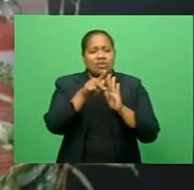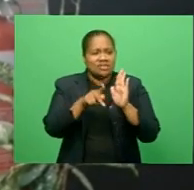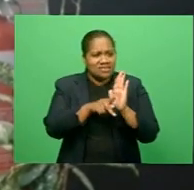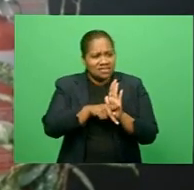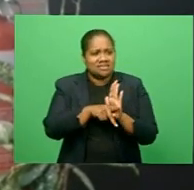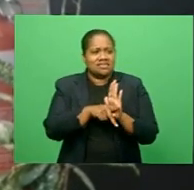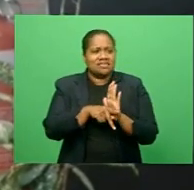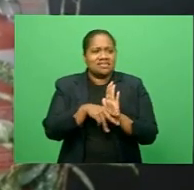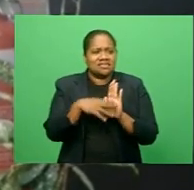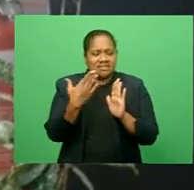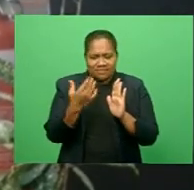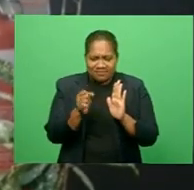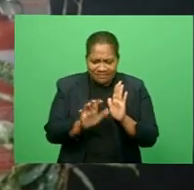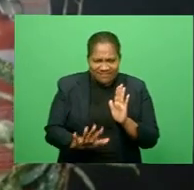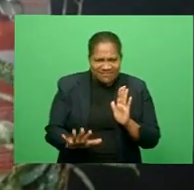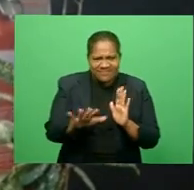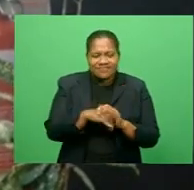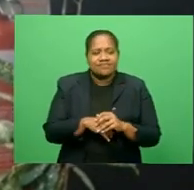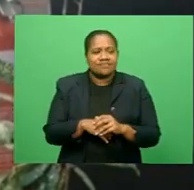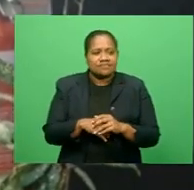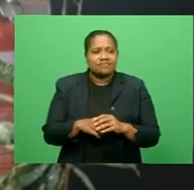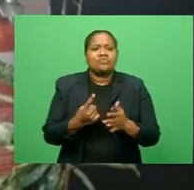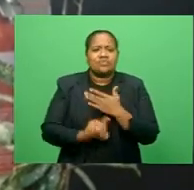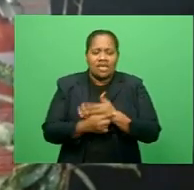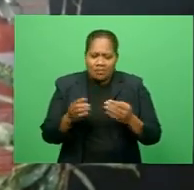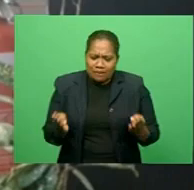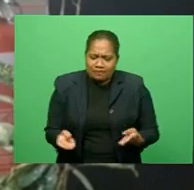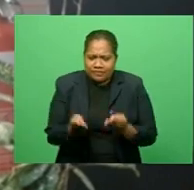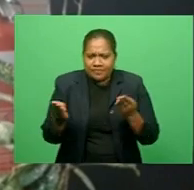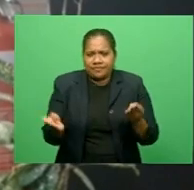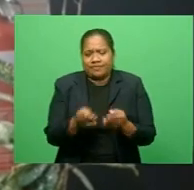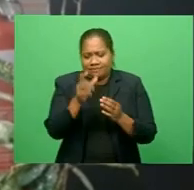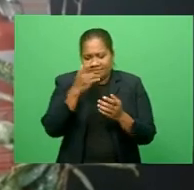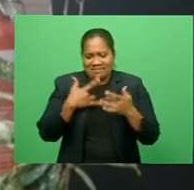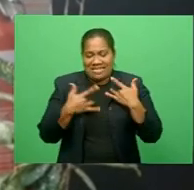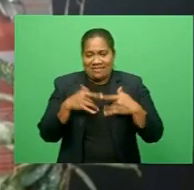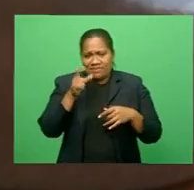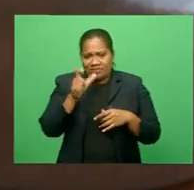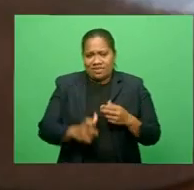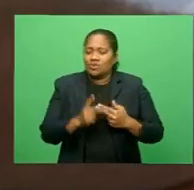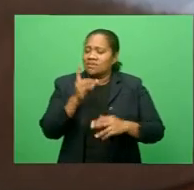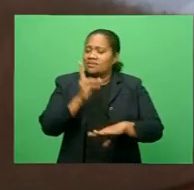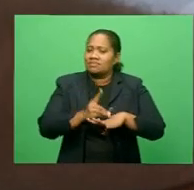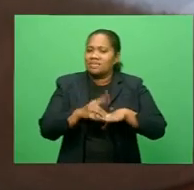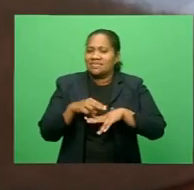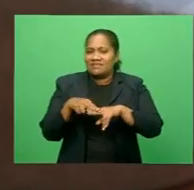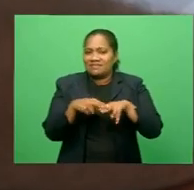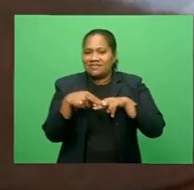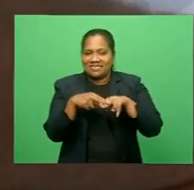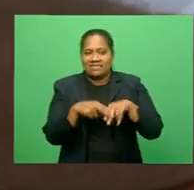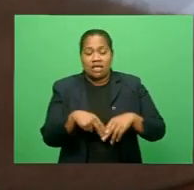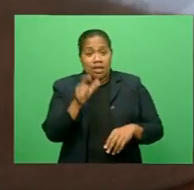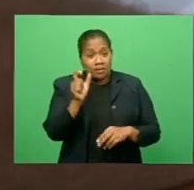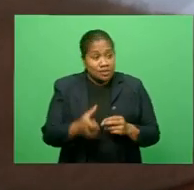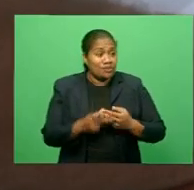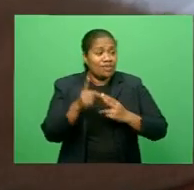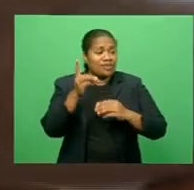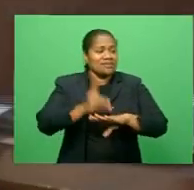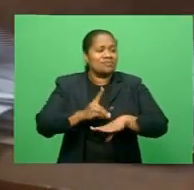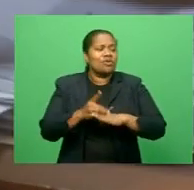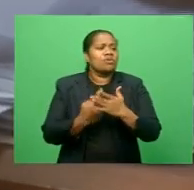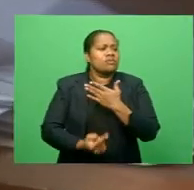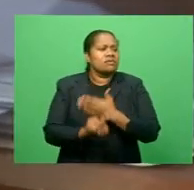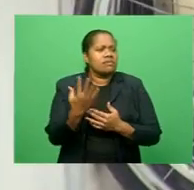legal platform that has enhanced the lives of persons living with disabilities in Fiji. Persons with disabilities faced